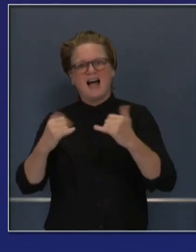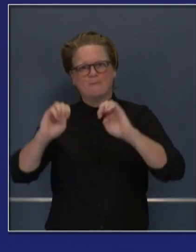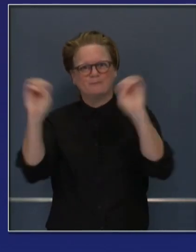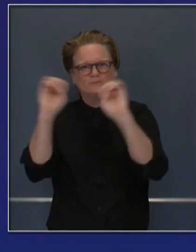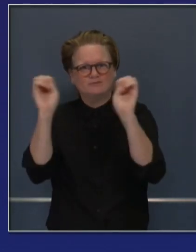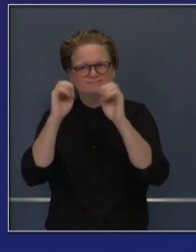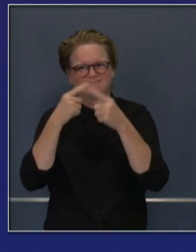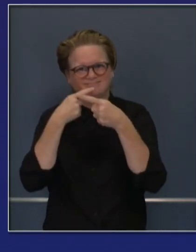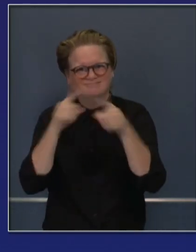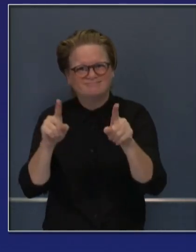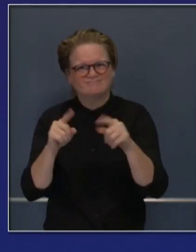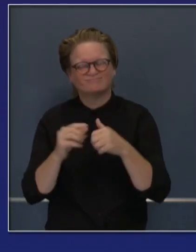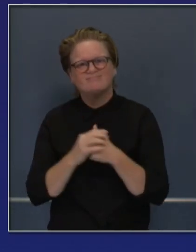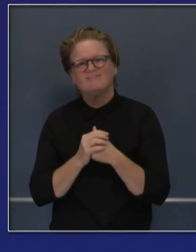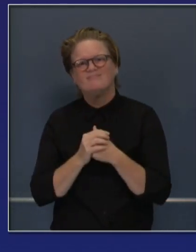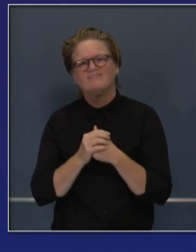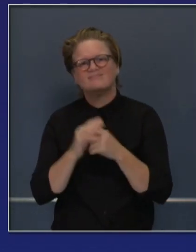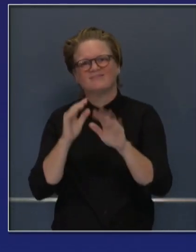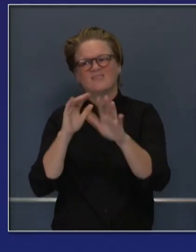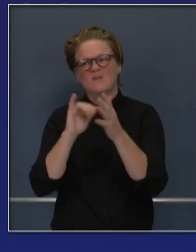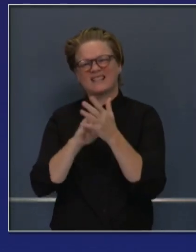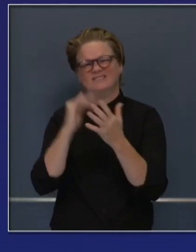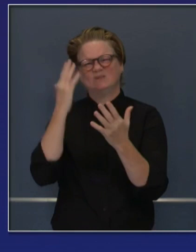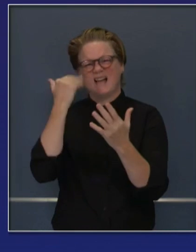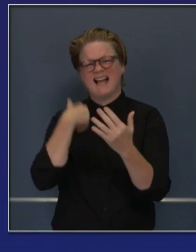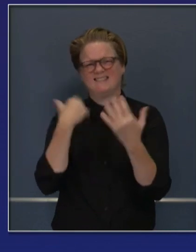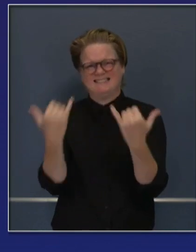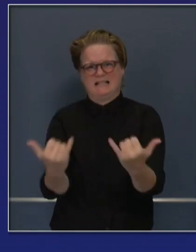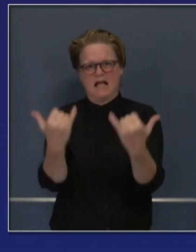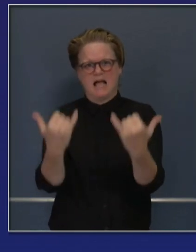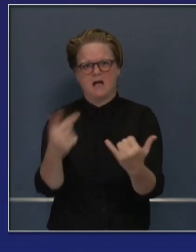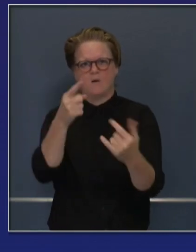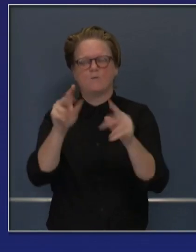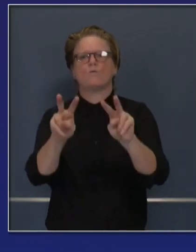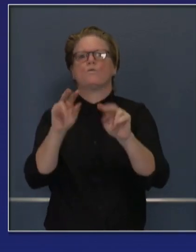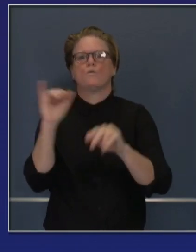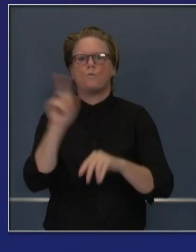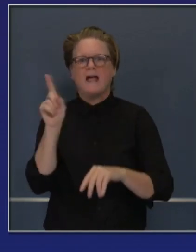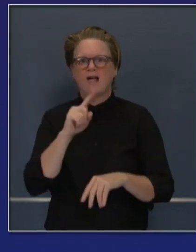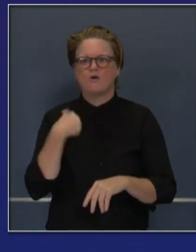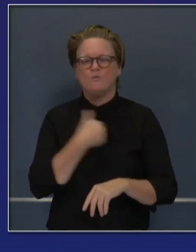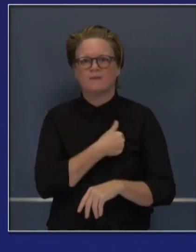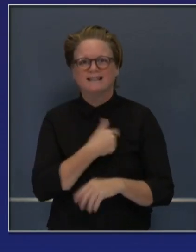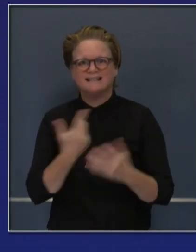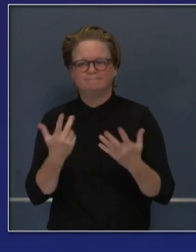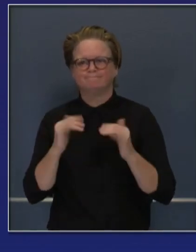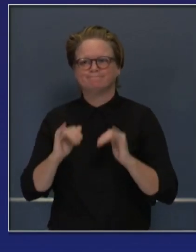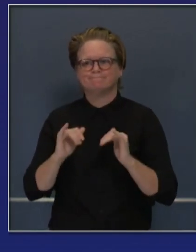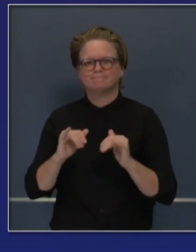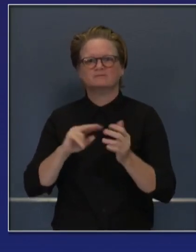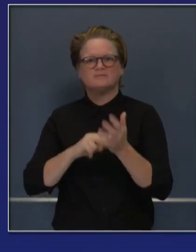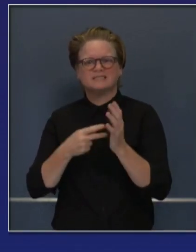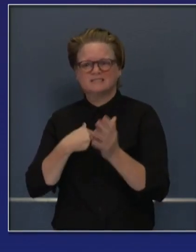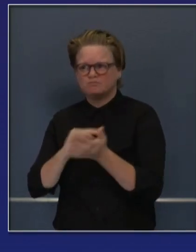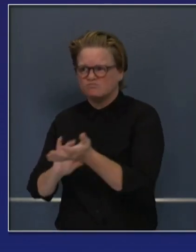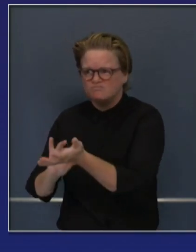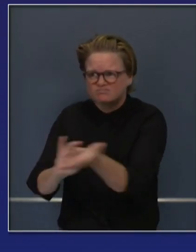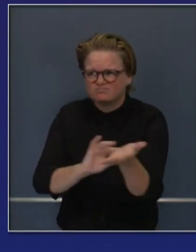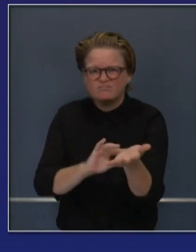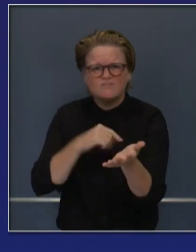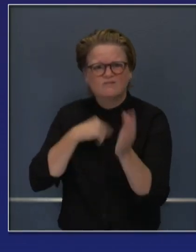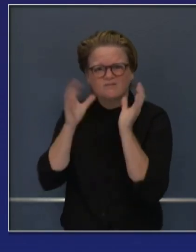so that was the surgical approach based upon conditions on the ground, county by county, that we announced 11 weeks